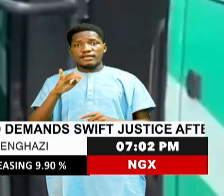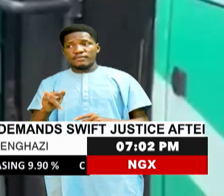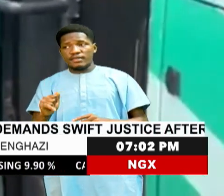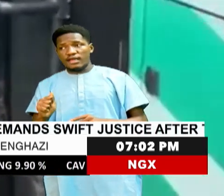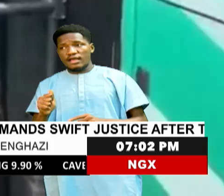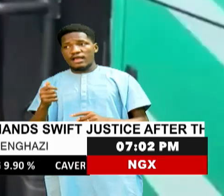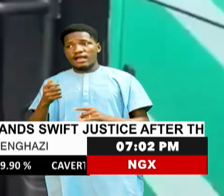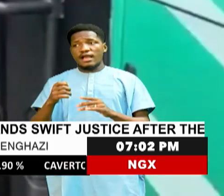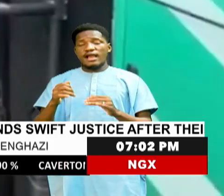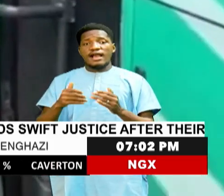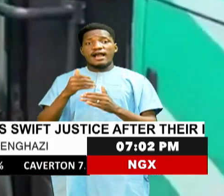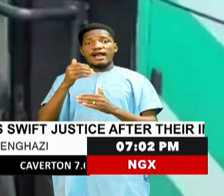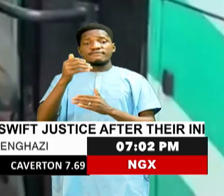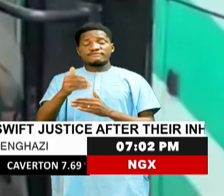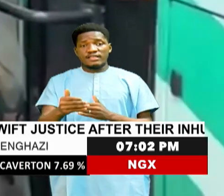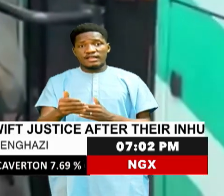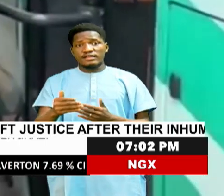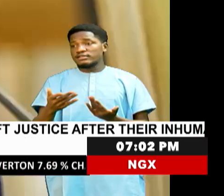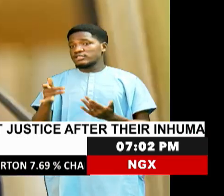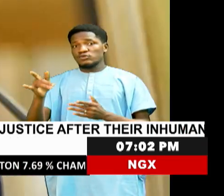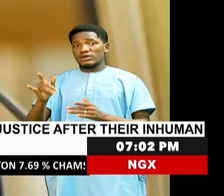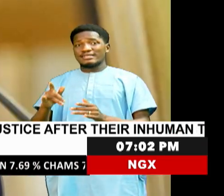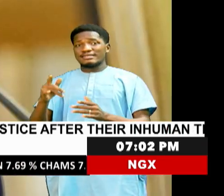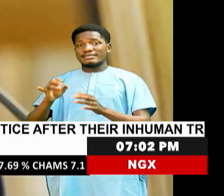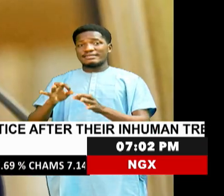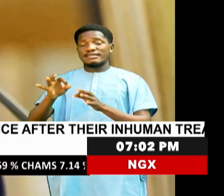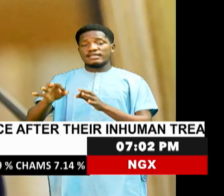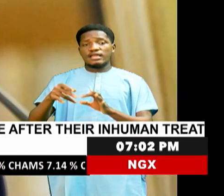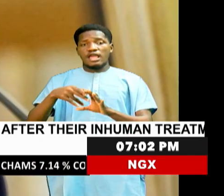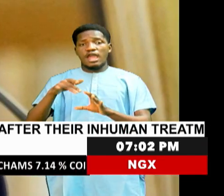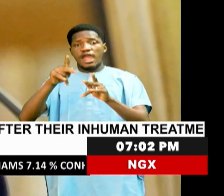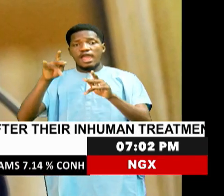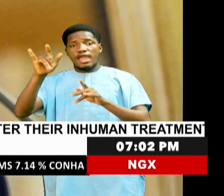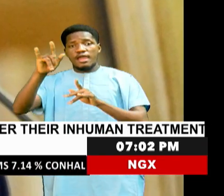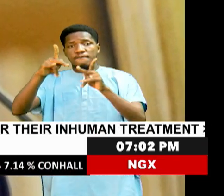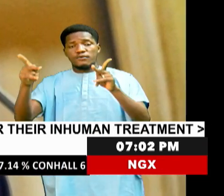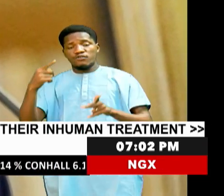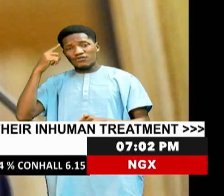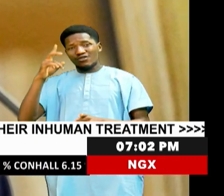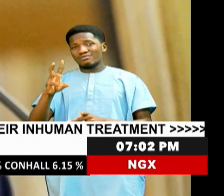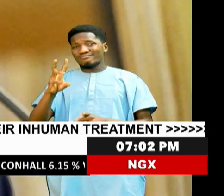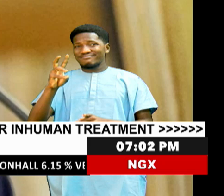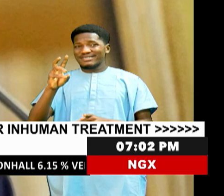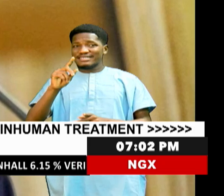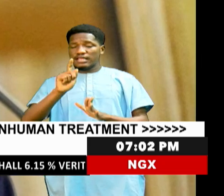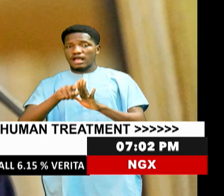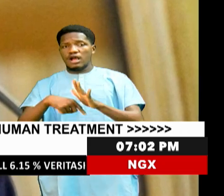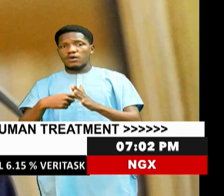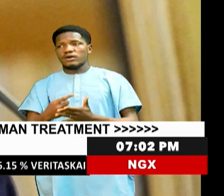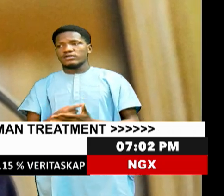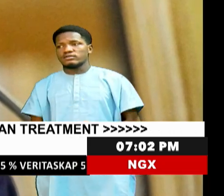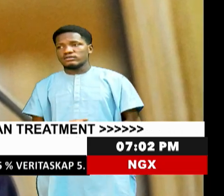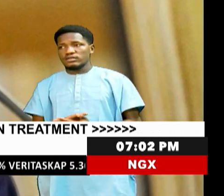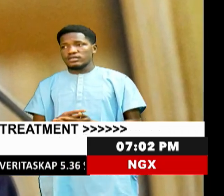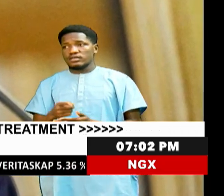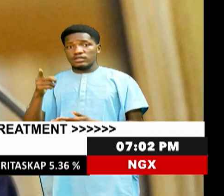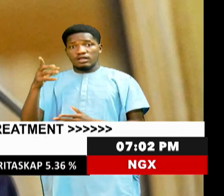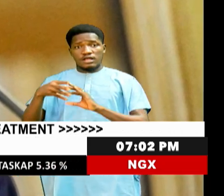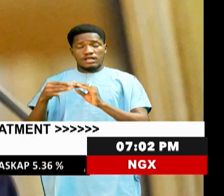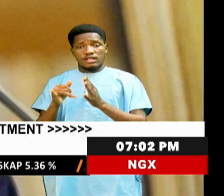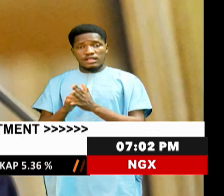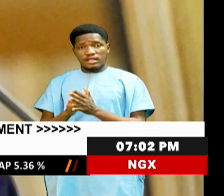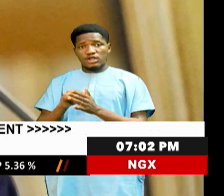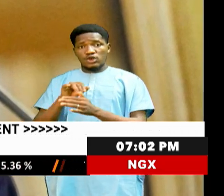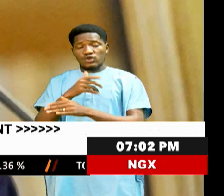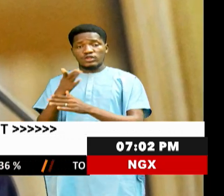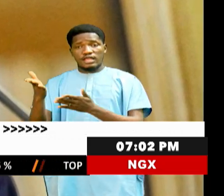over 16 hours following their arrival. Nigerian Minister of Foreign Affairs, Yusuf Chuga, stated that the Libyan authorities have not yet